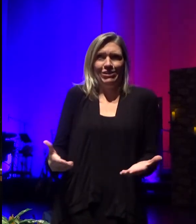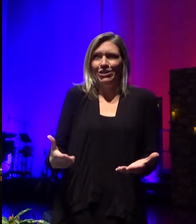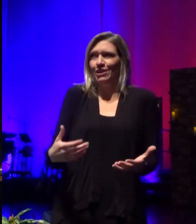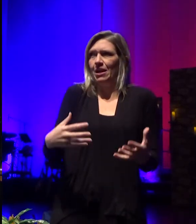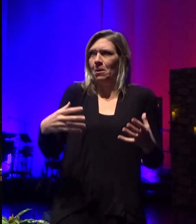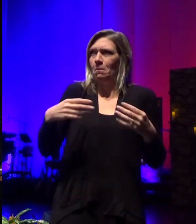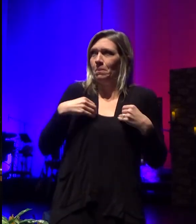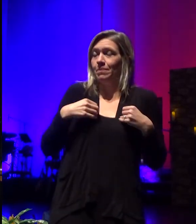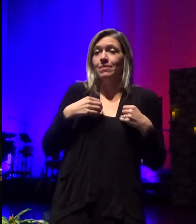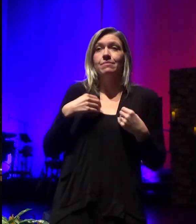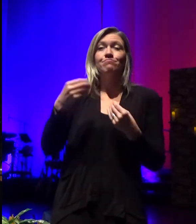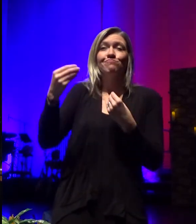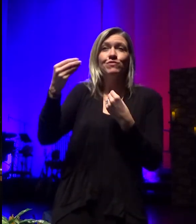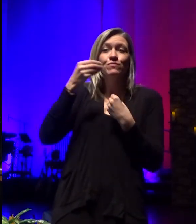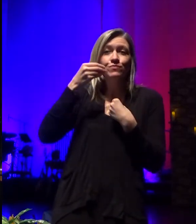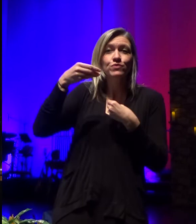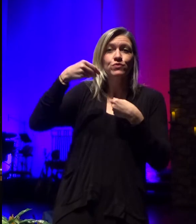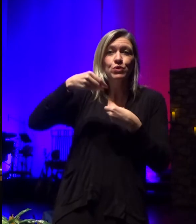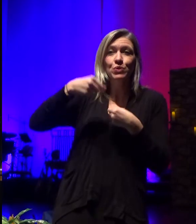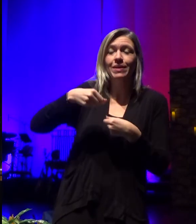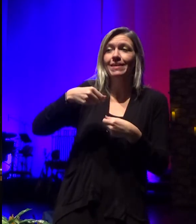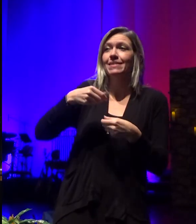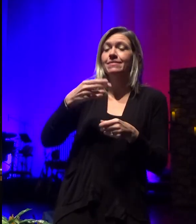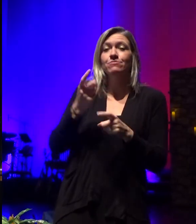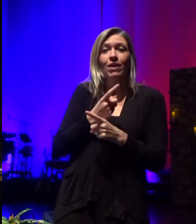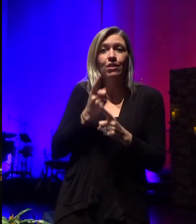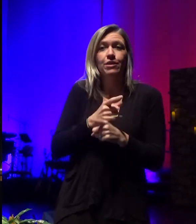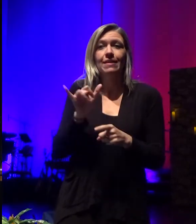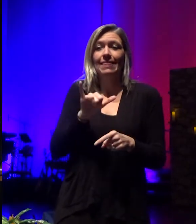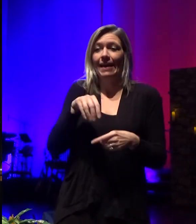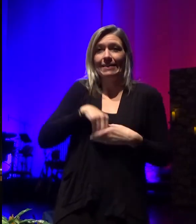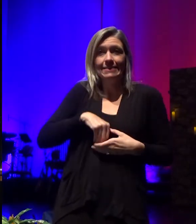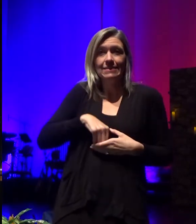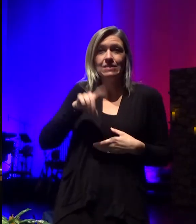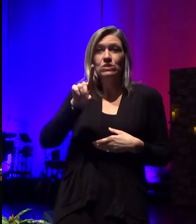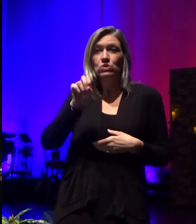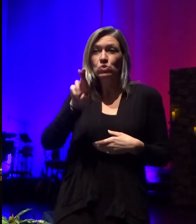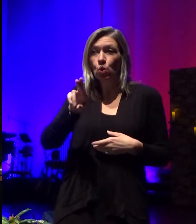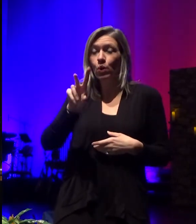I'm getting food regularly, kind of an inner DoorDash.